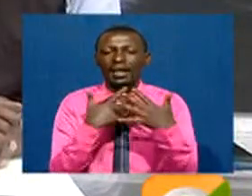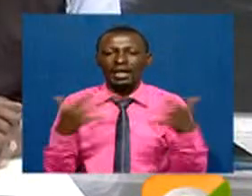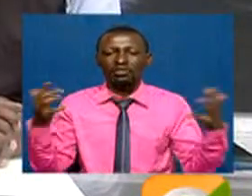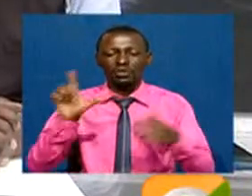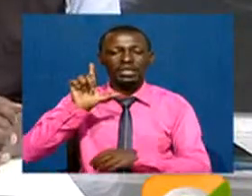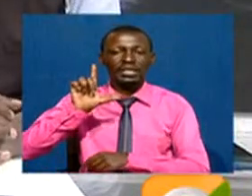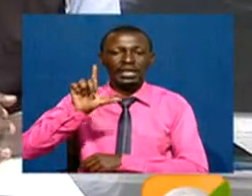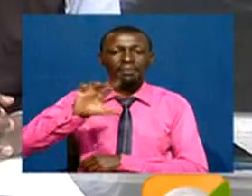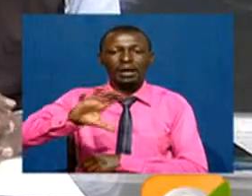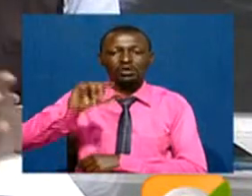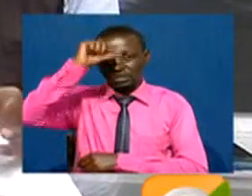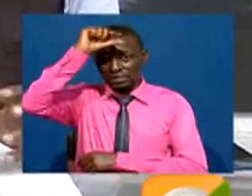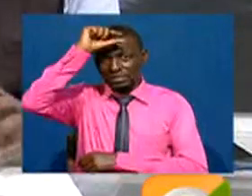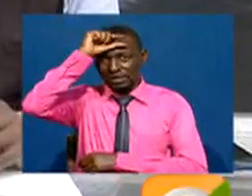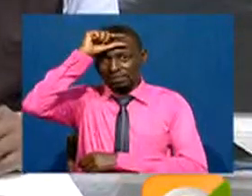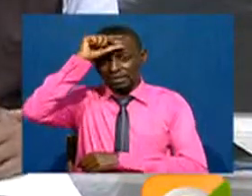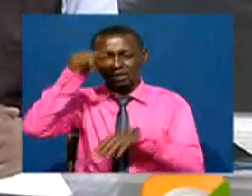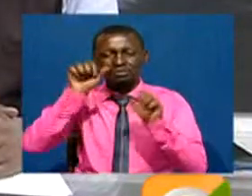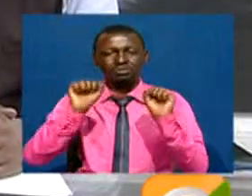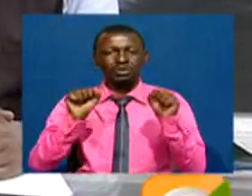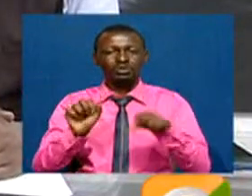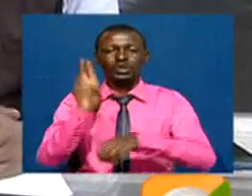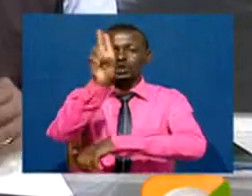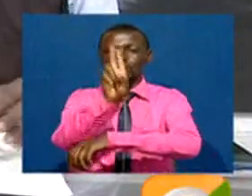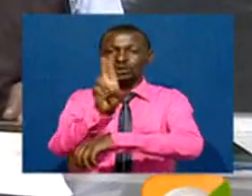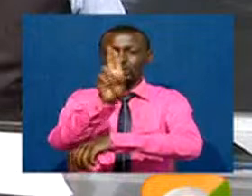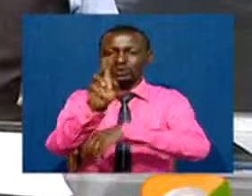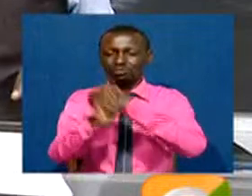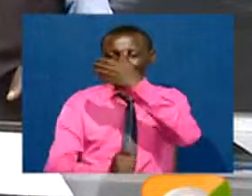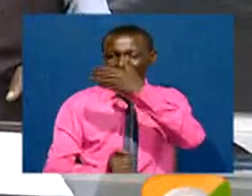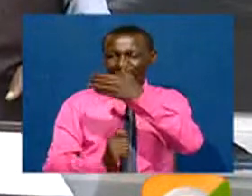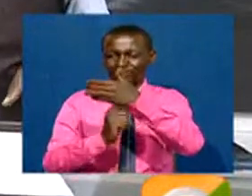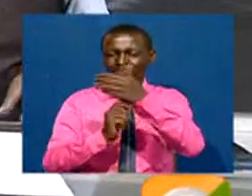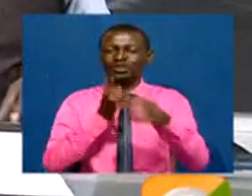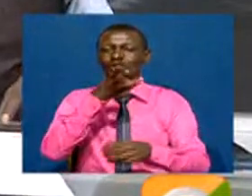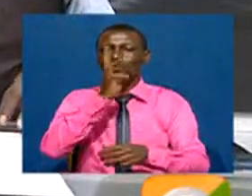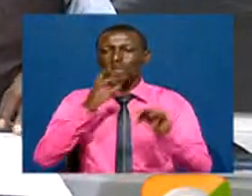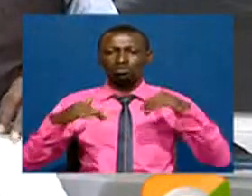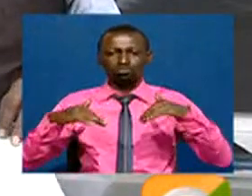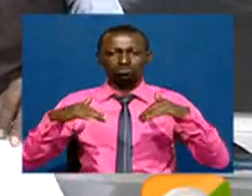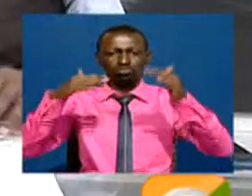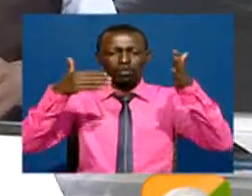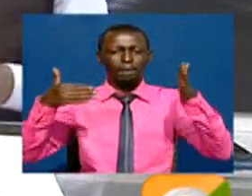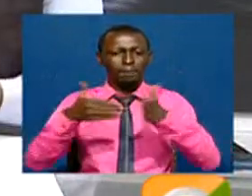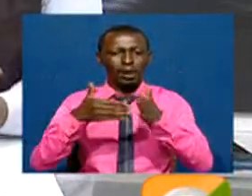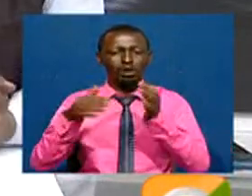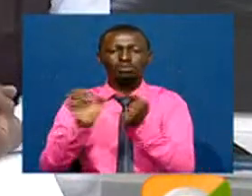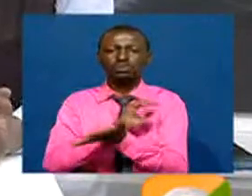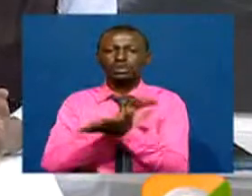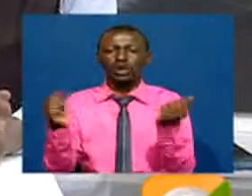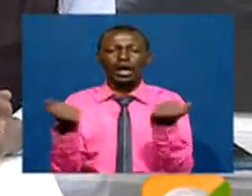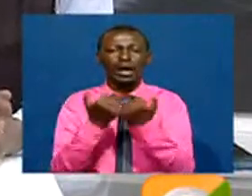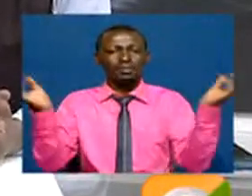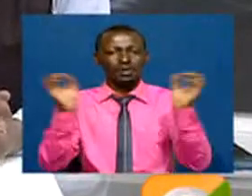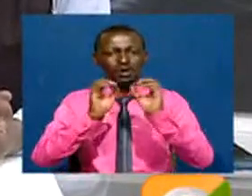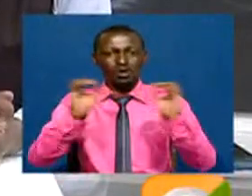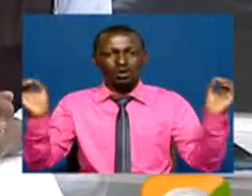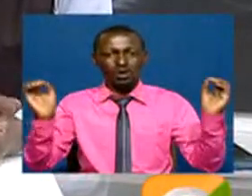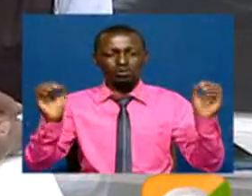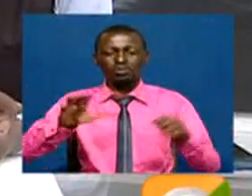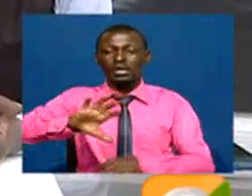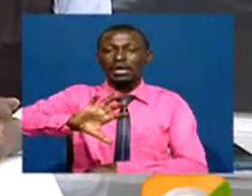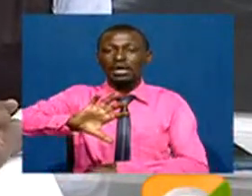County government has embraced the use of technology to buff flood waters from wrecking havoc. That's right. Now, the county